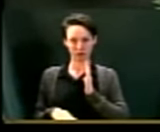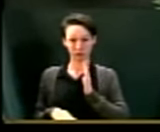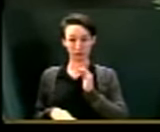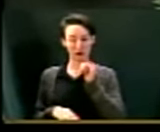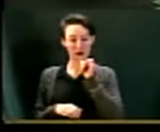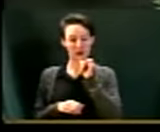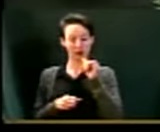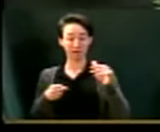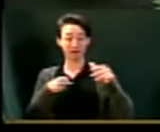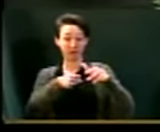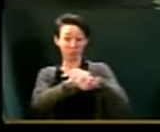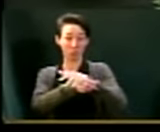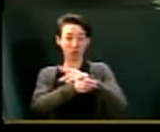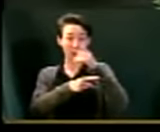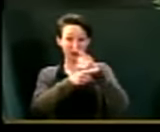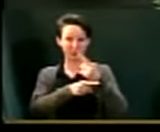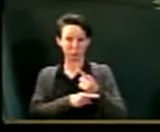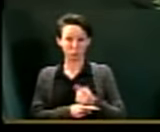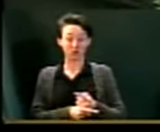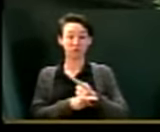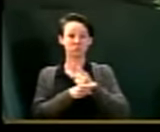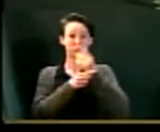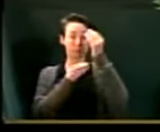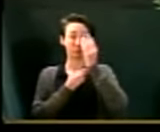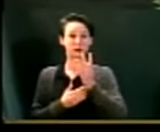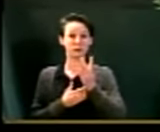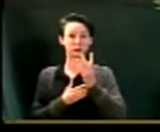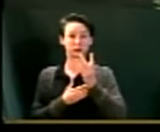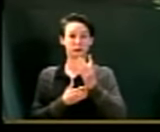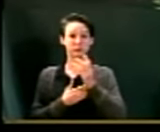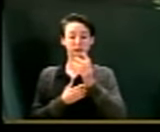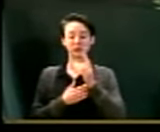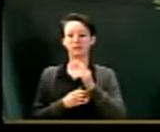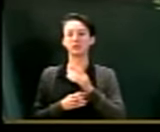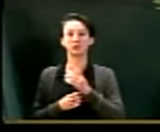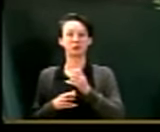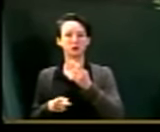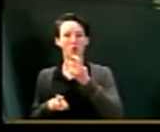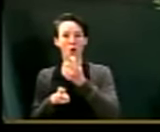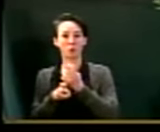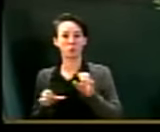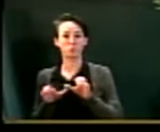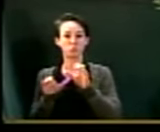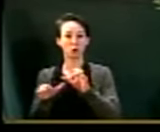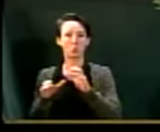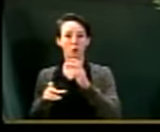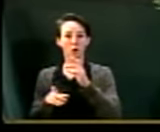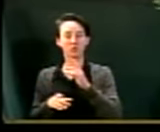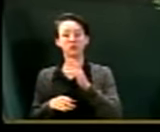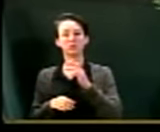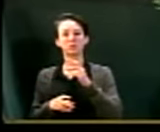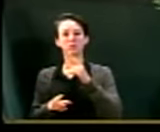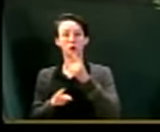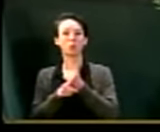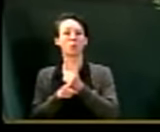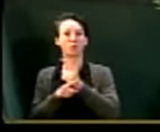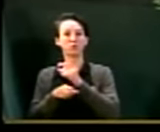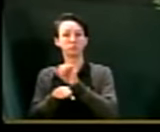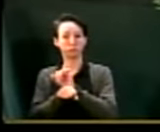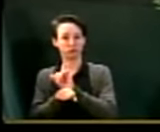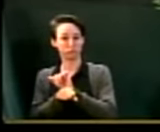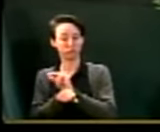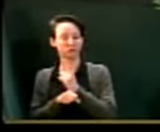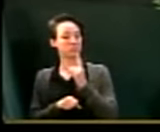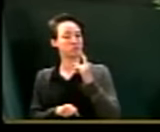accurate, reliable information from our staff, it's detrimental to our ability to do our job. I should not need to spend hours